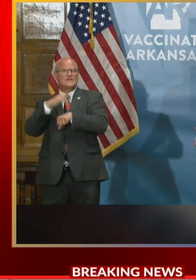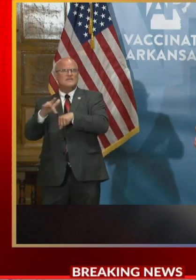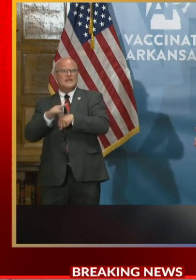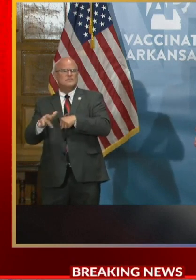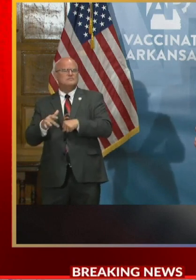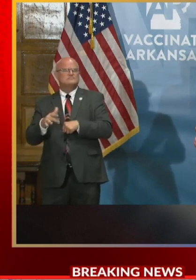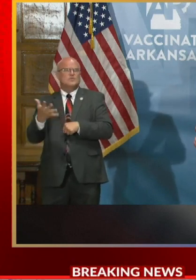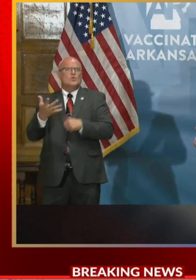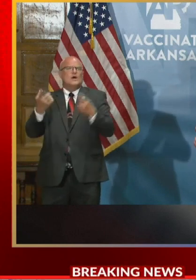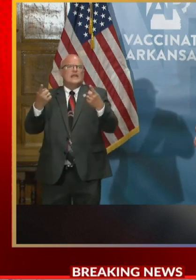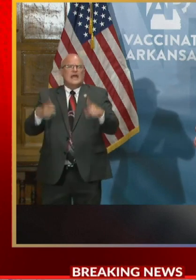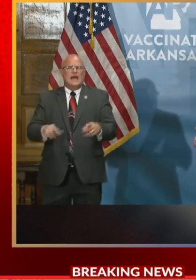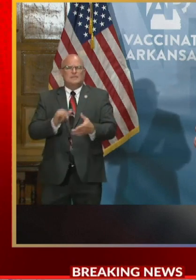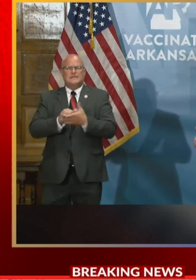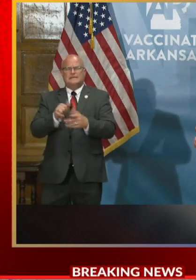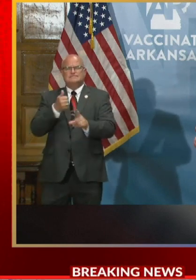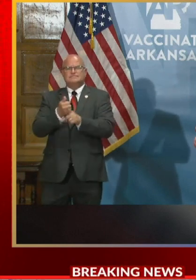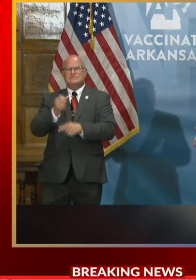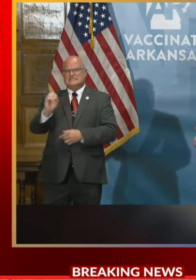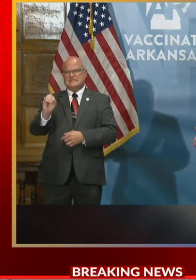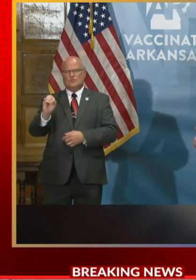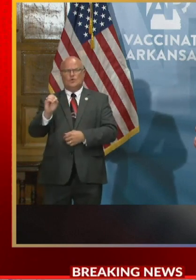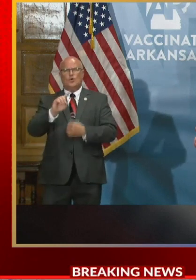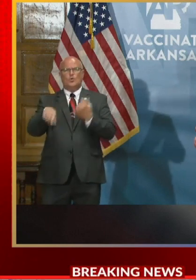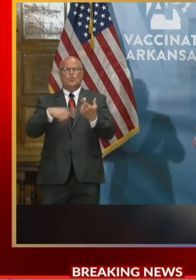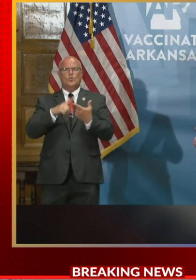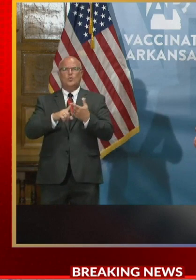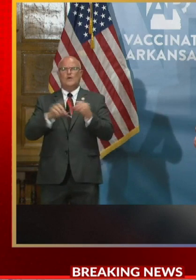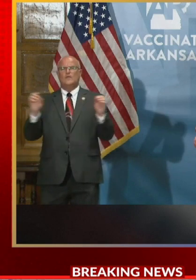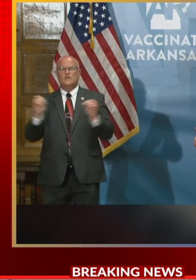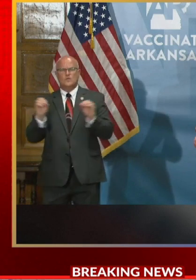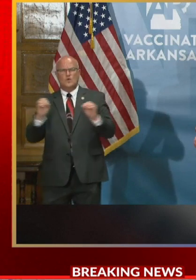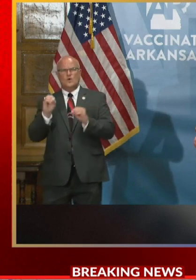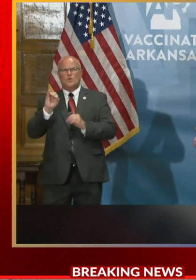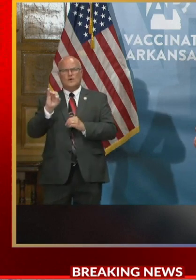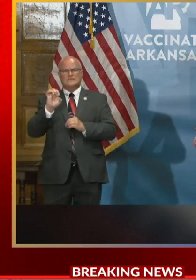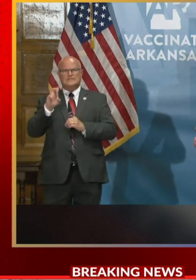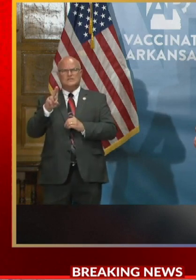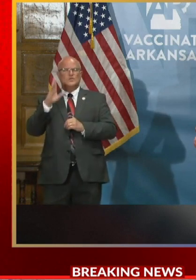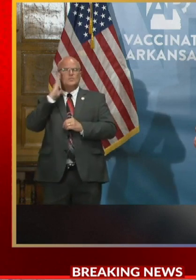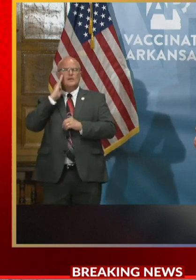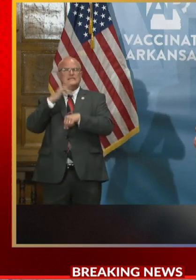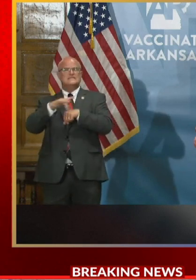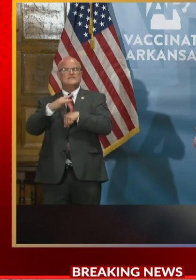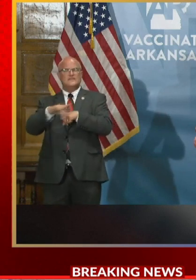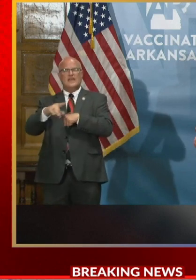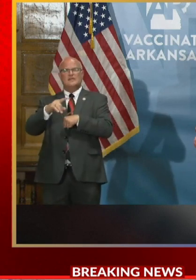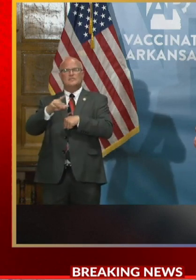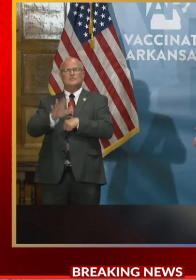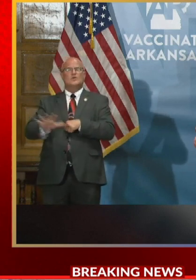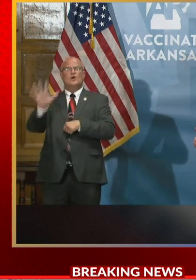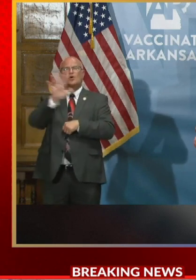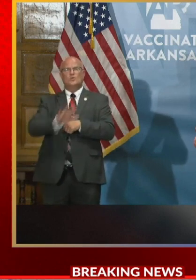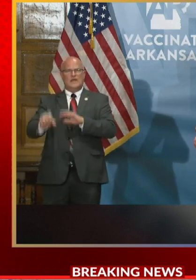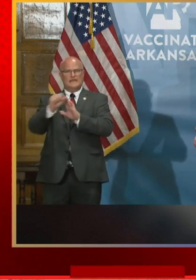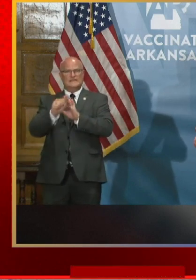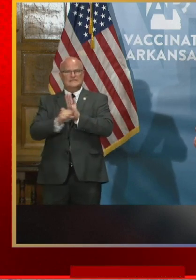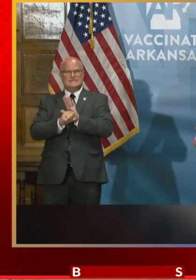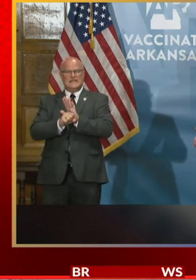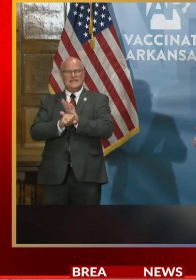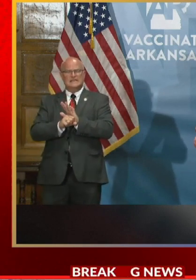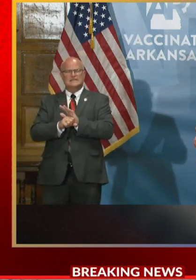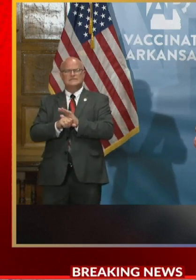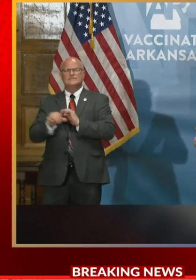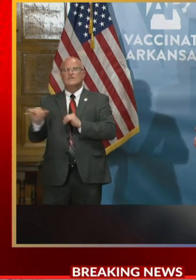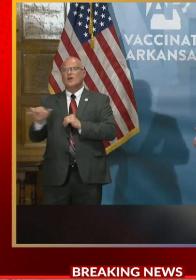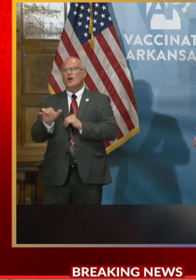What happens when that hits zero, when there are no ICU beds available across our state? And